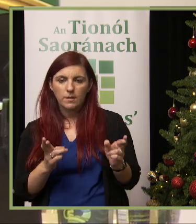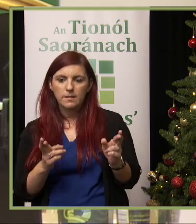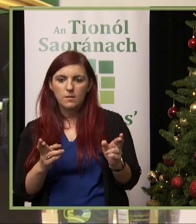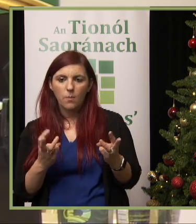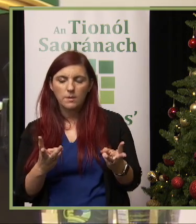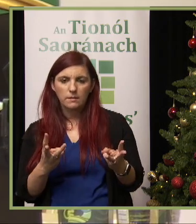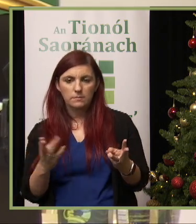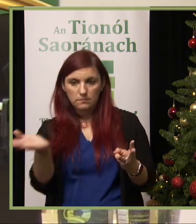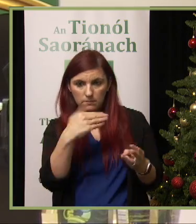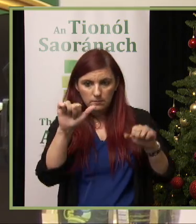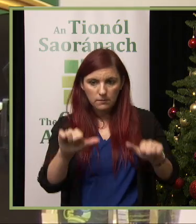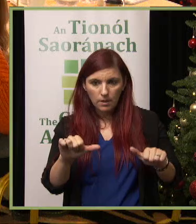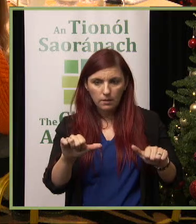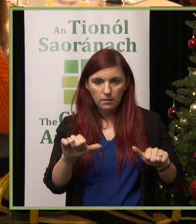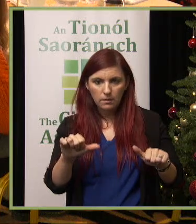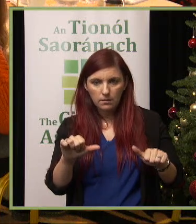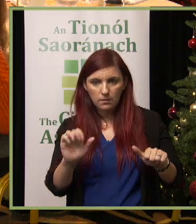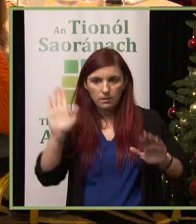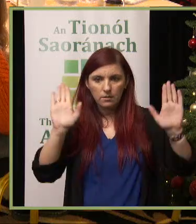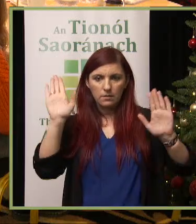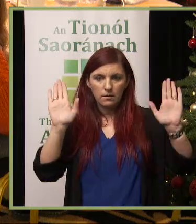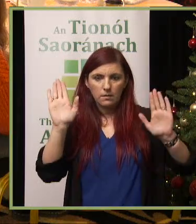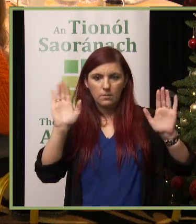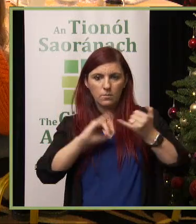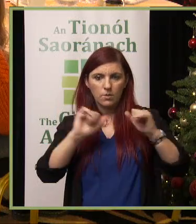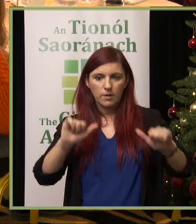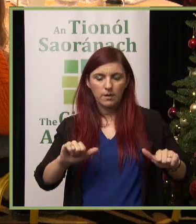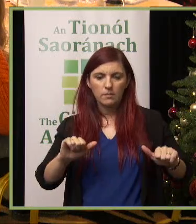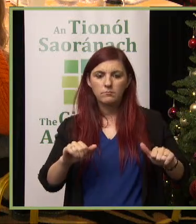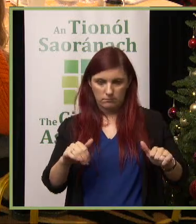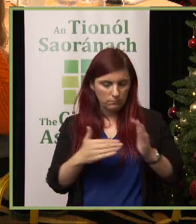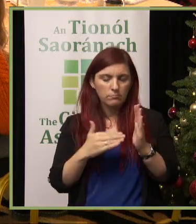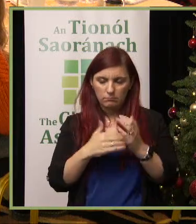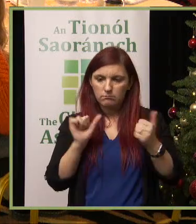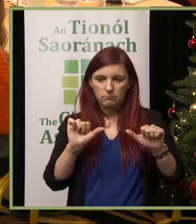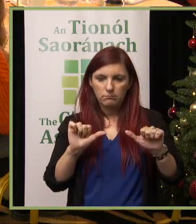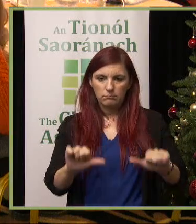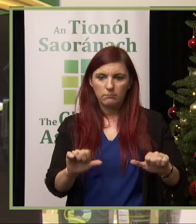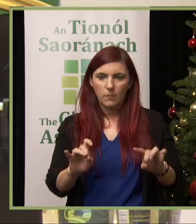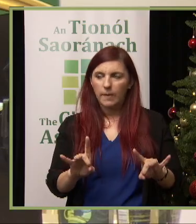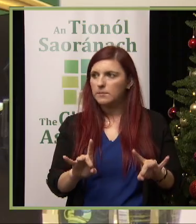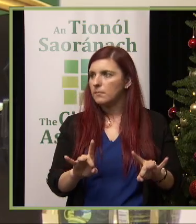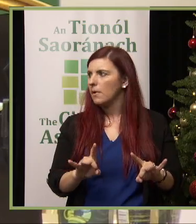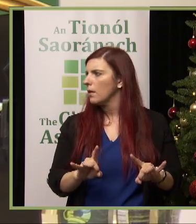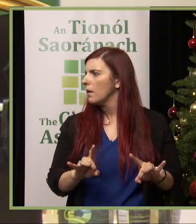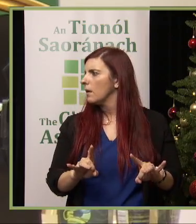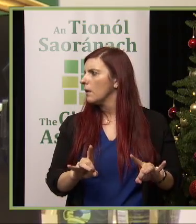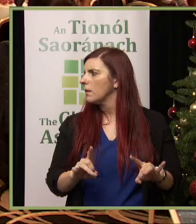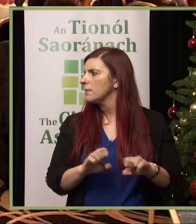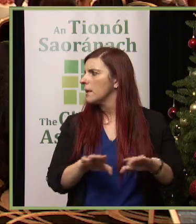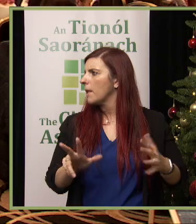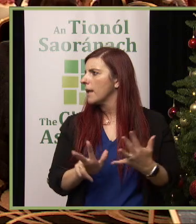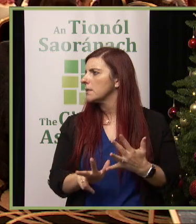Okay, so all in favour of including to enhance biodiversity? Okay, thank you, that's carried. Did I see a hand there? Yeah, table